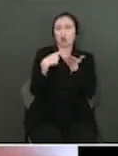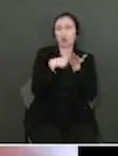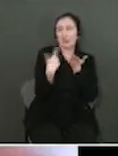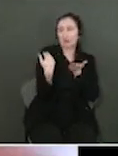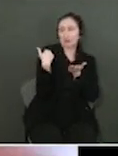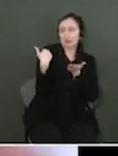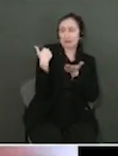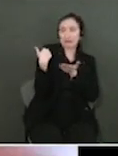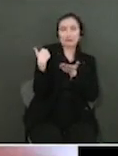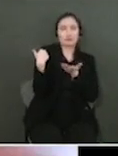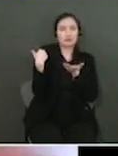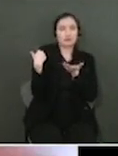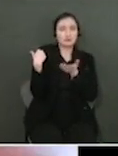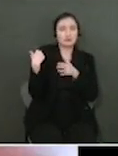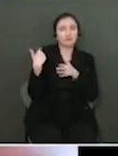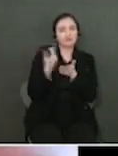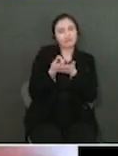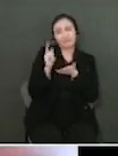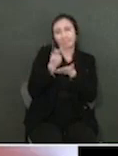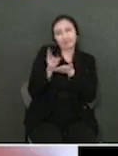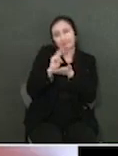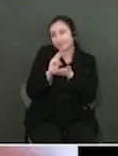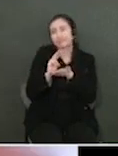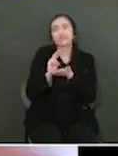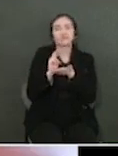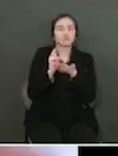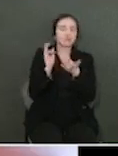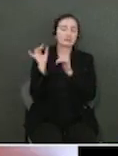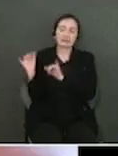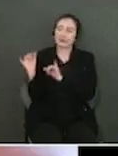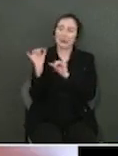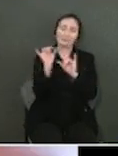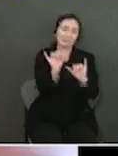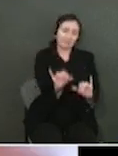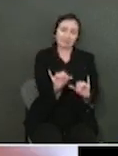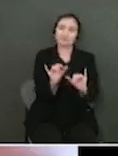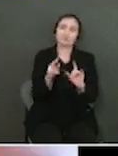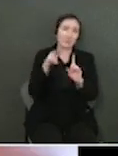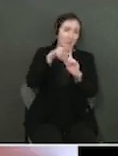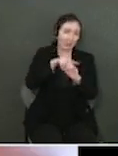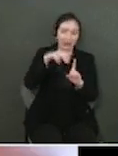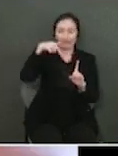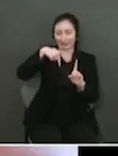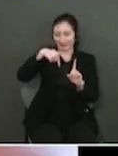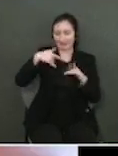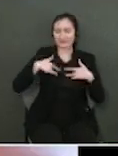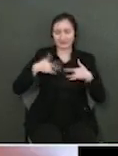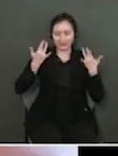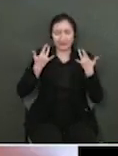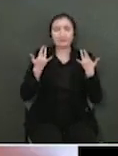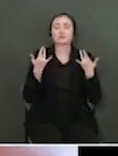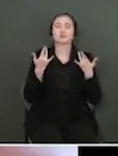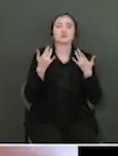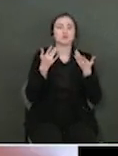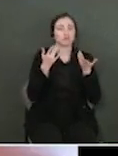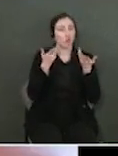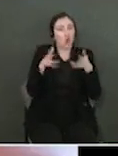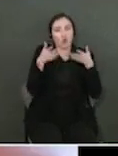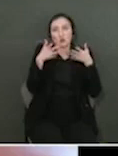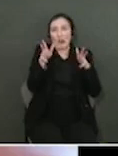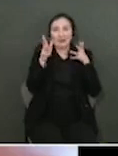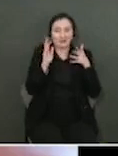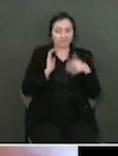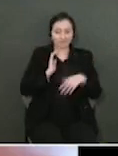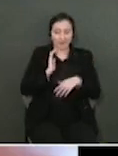time obviously are applicable to this event as well. We've stood up our incident